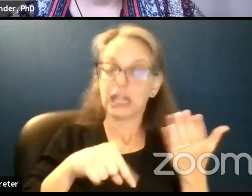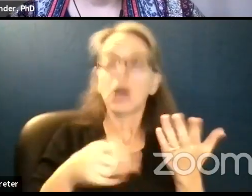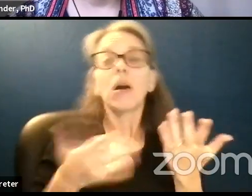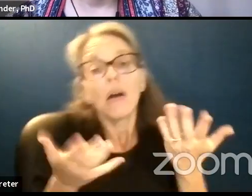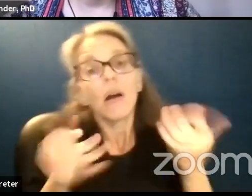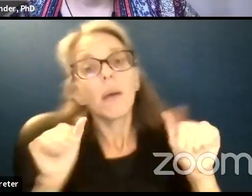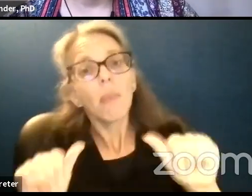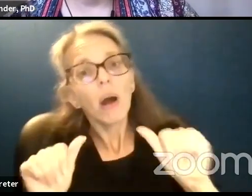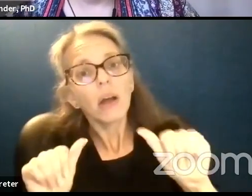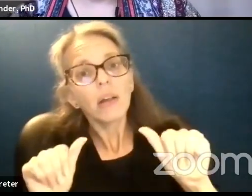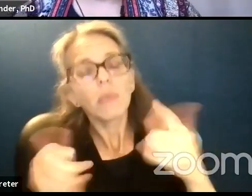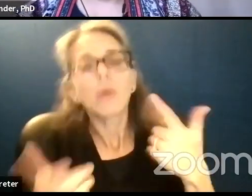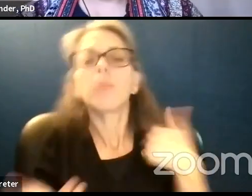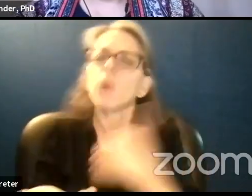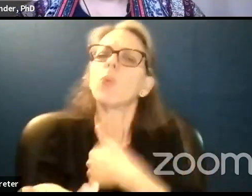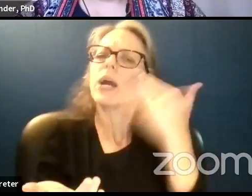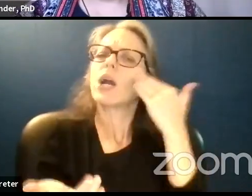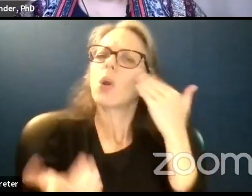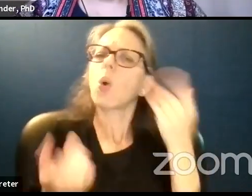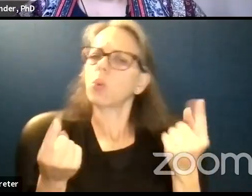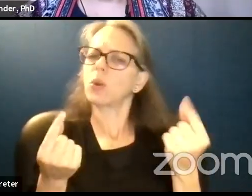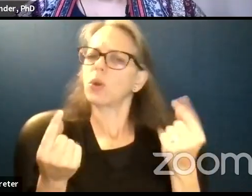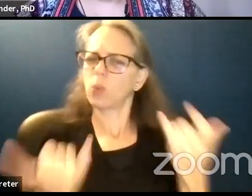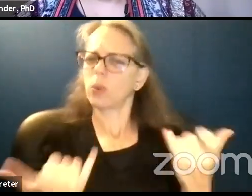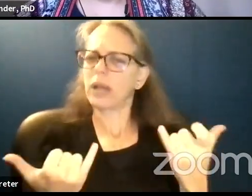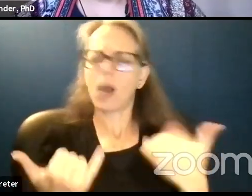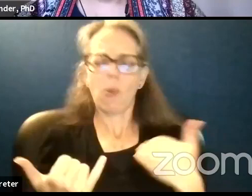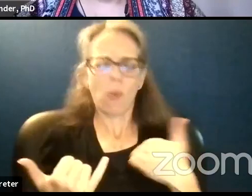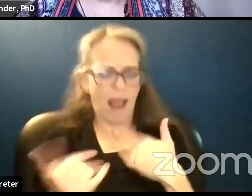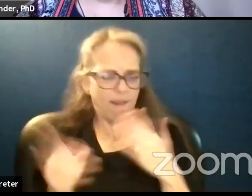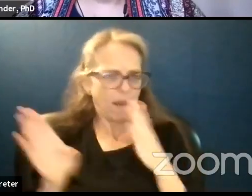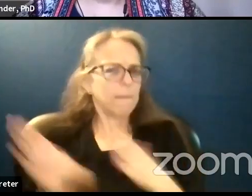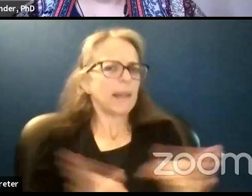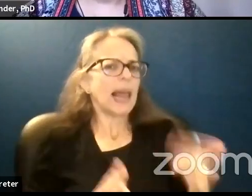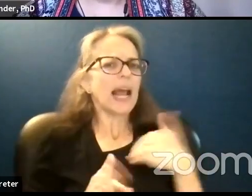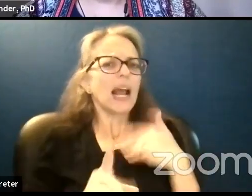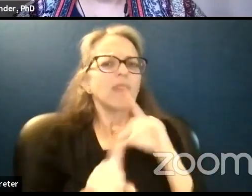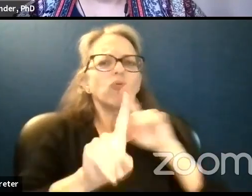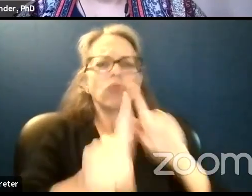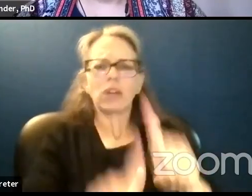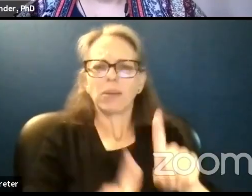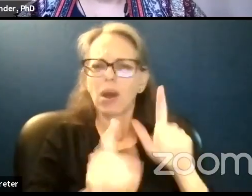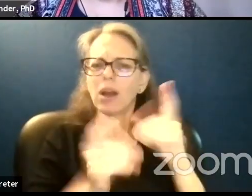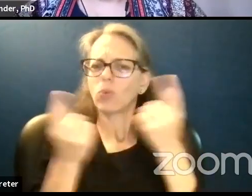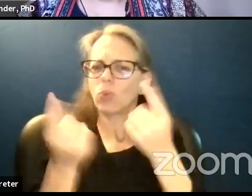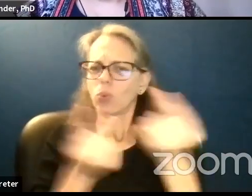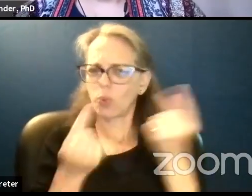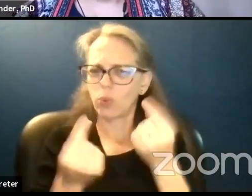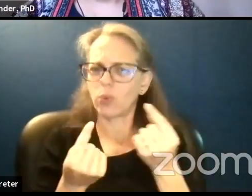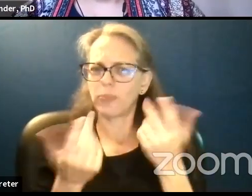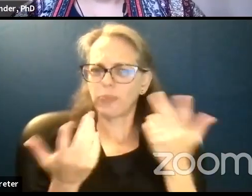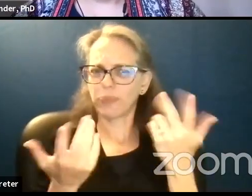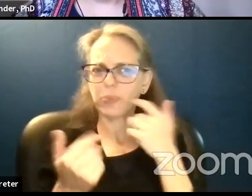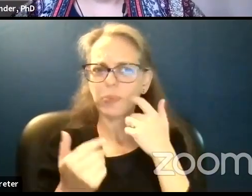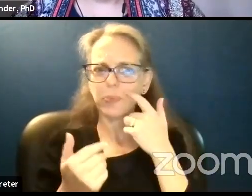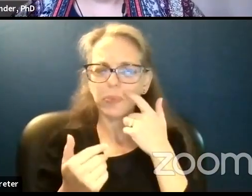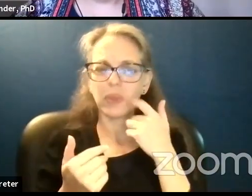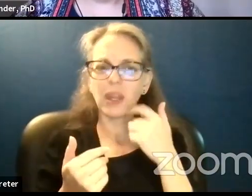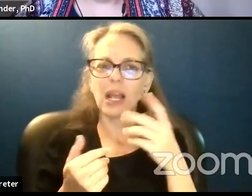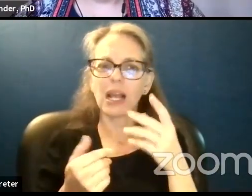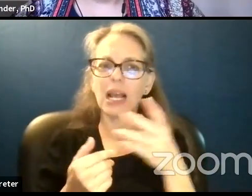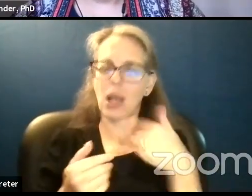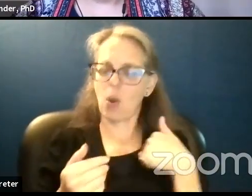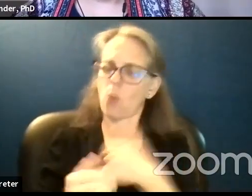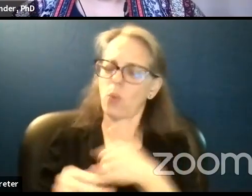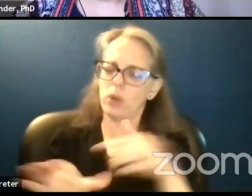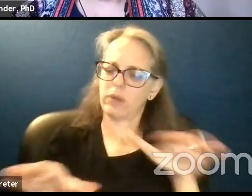know, we have kind of a response and a plan in action. So a virus or a variant comes, and we take the